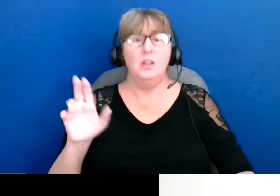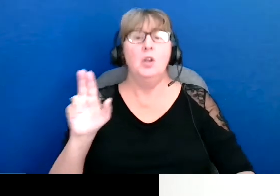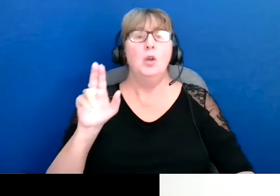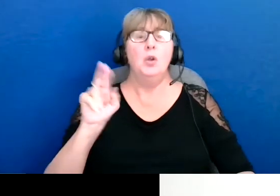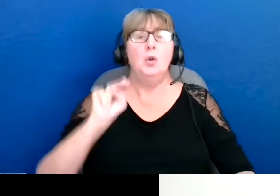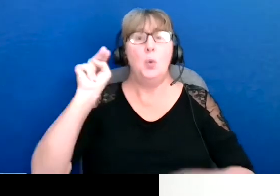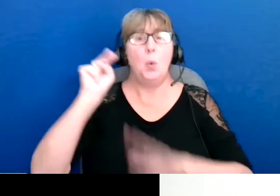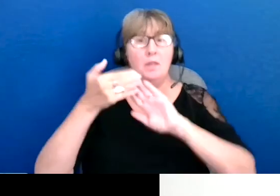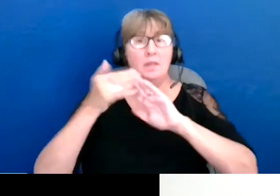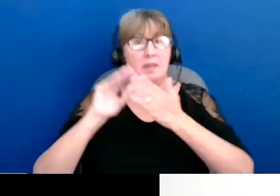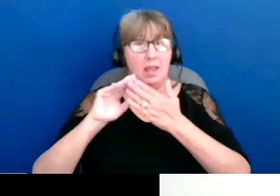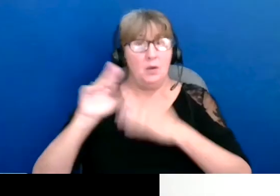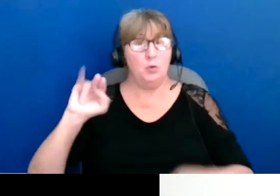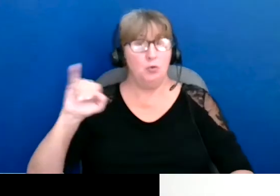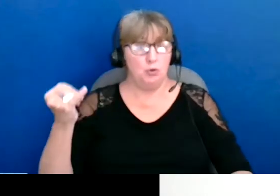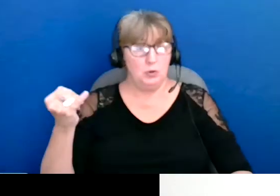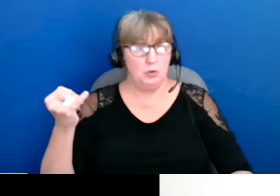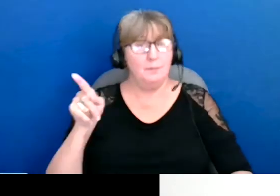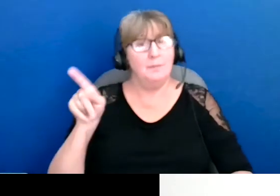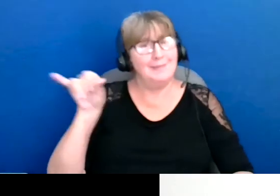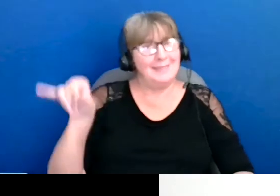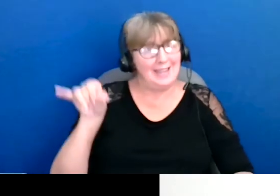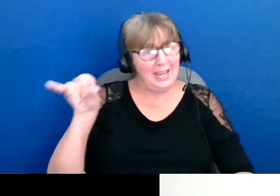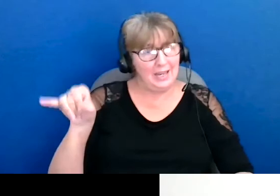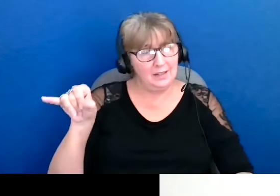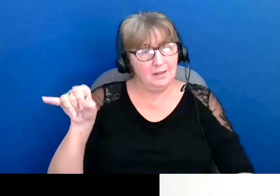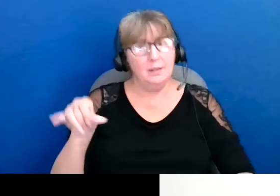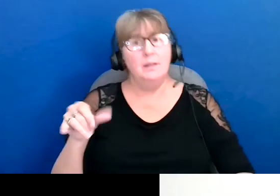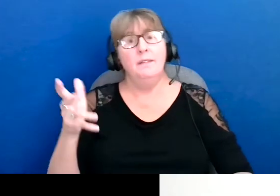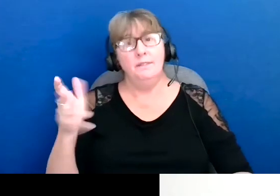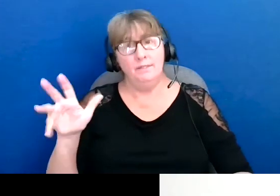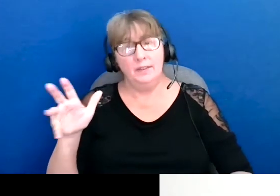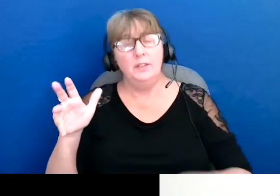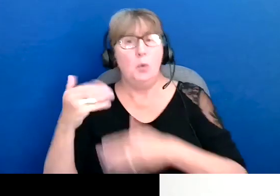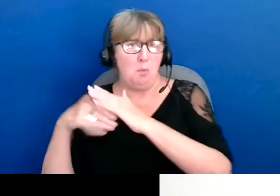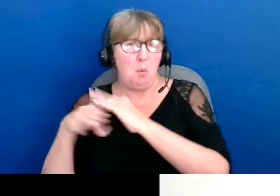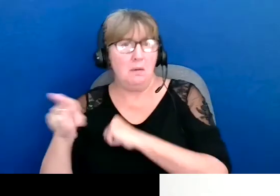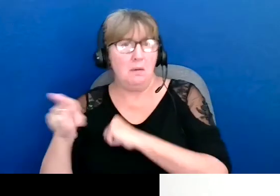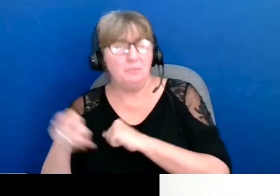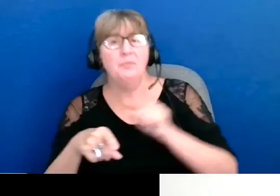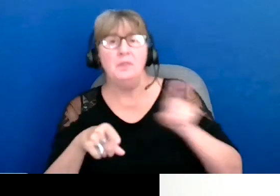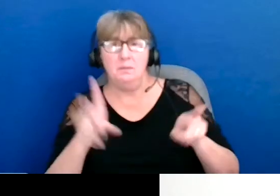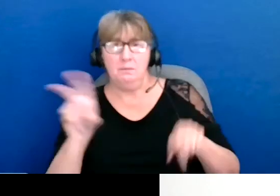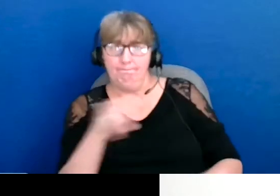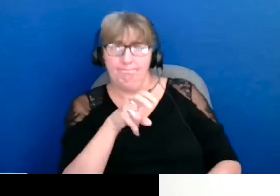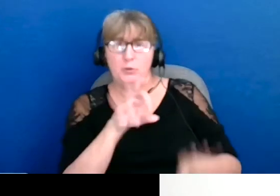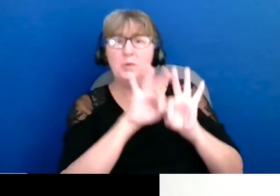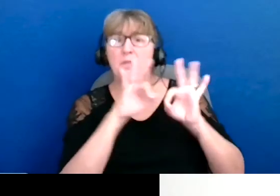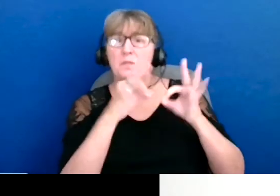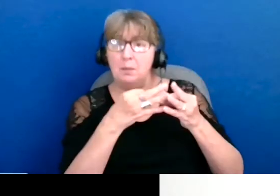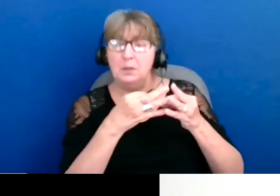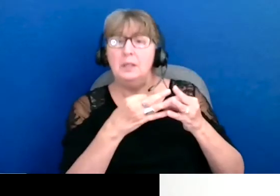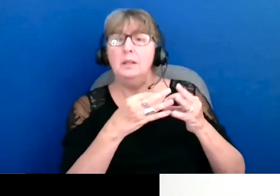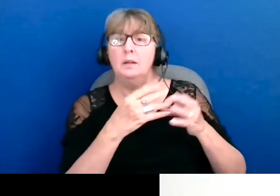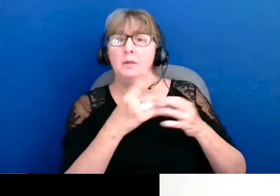he spent about a year with a puppy-raising family, a volunteer family that took him in and